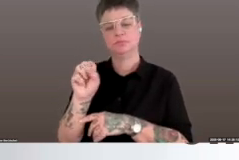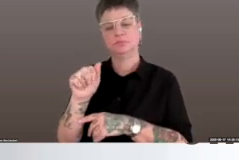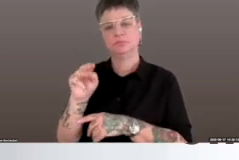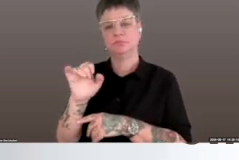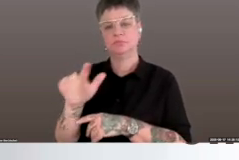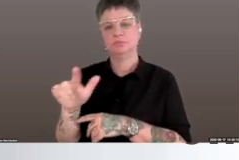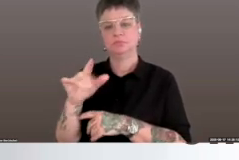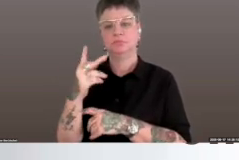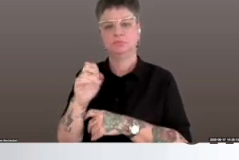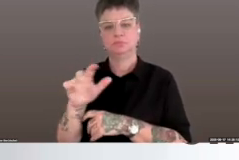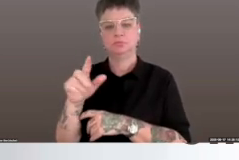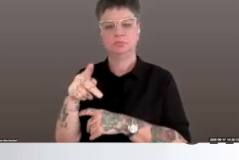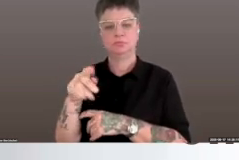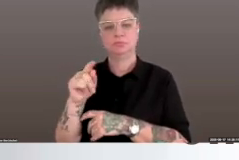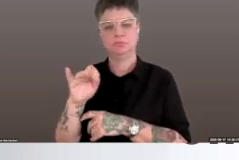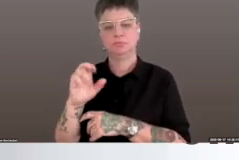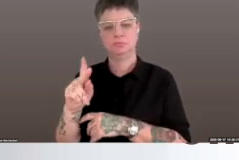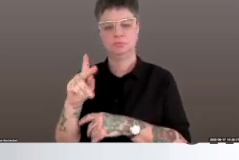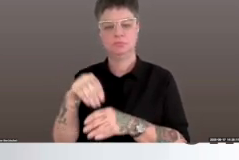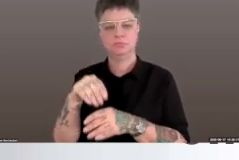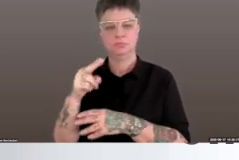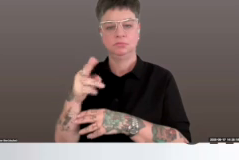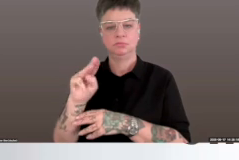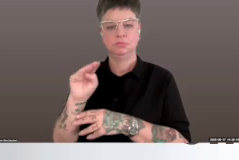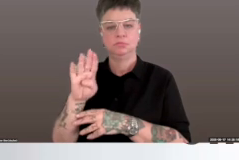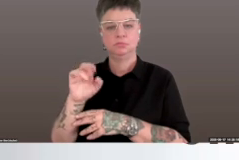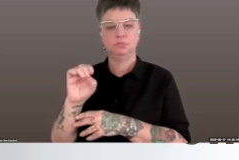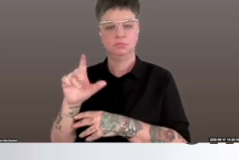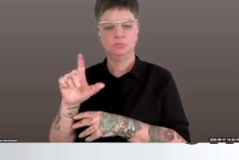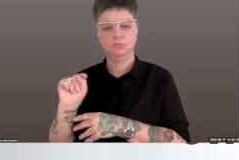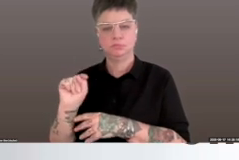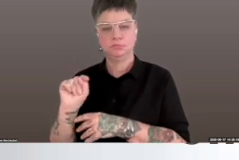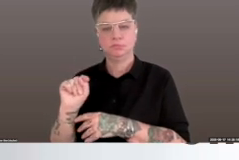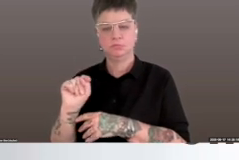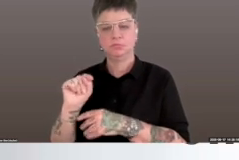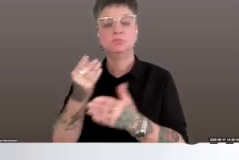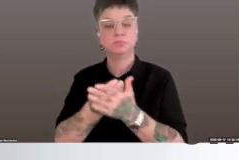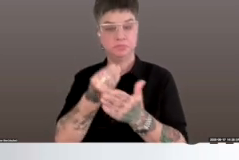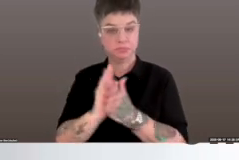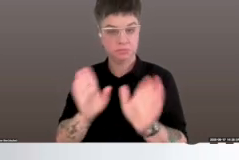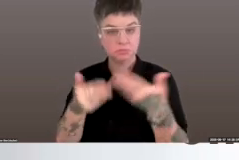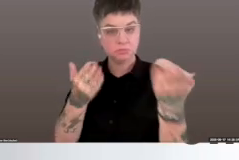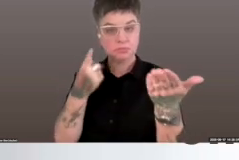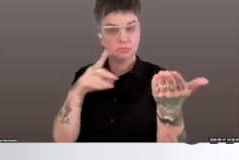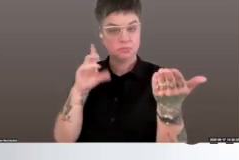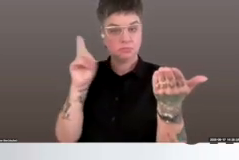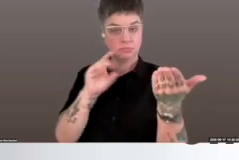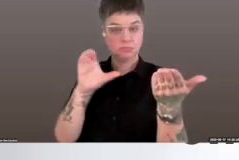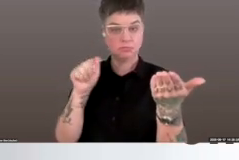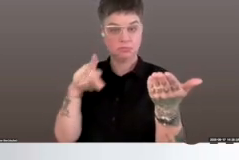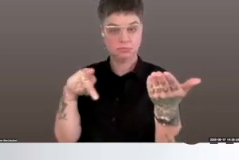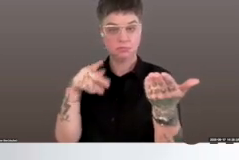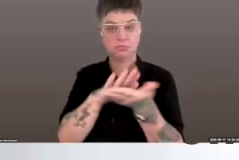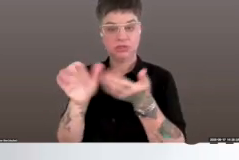Energy Authority in Humboldt. Just to be clear, while no new funding has been proposed for DCAP, Regional Clean Cars for All,